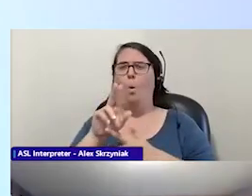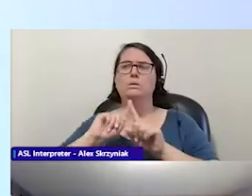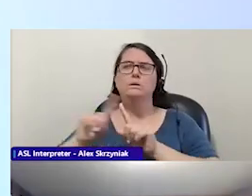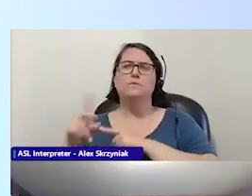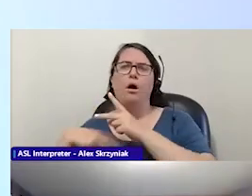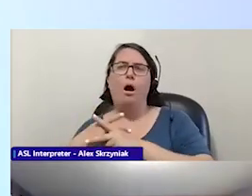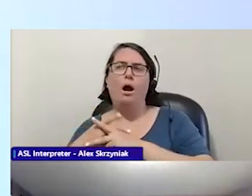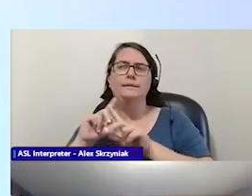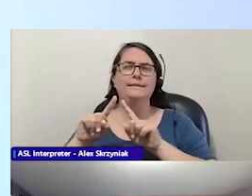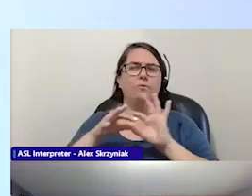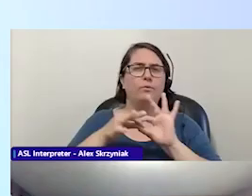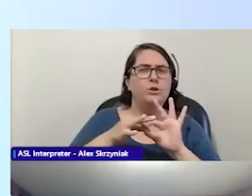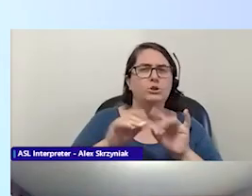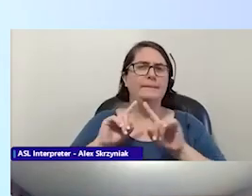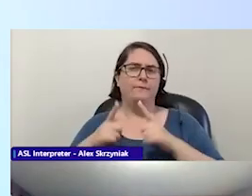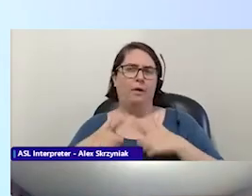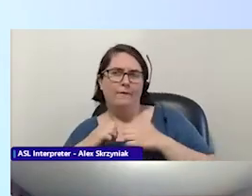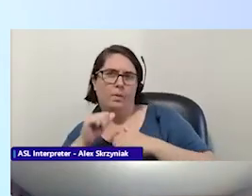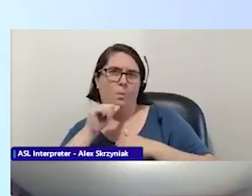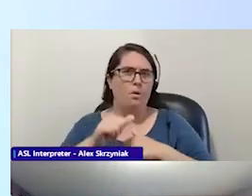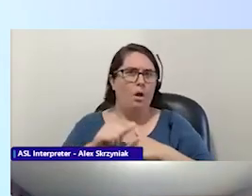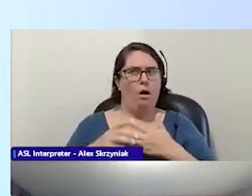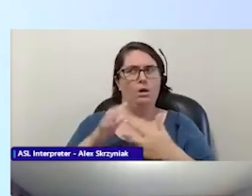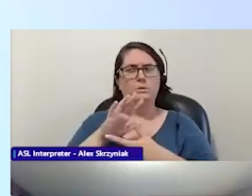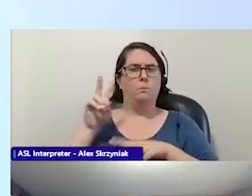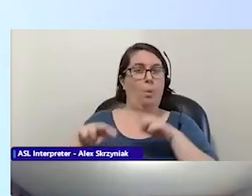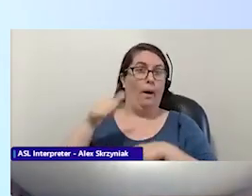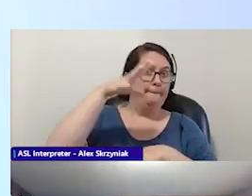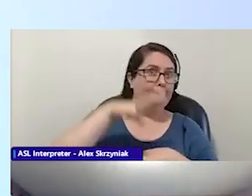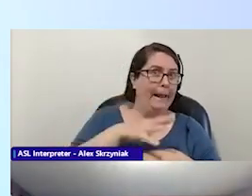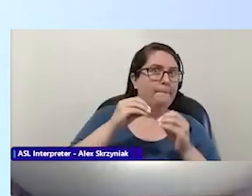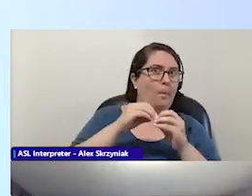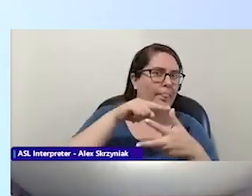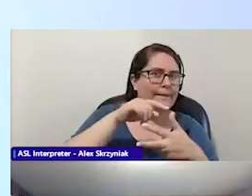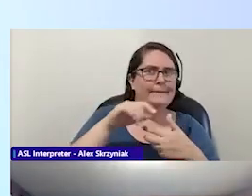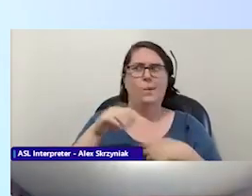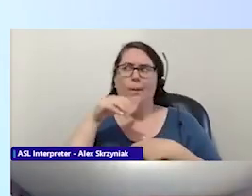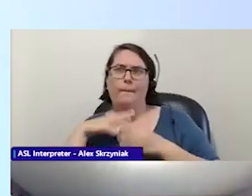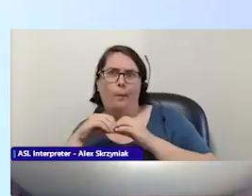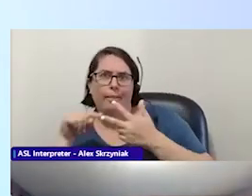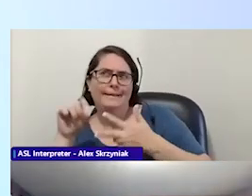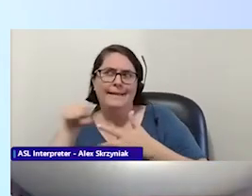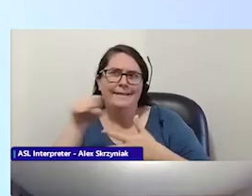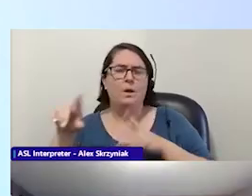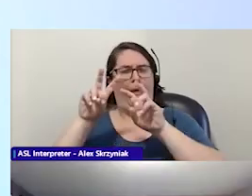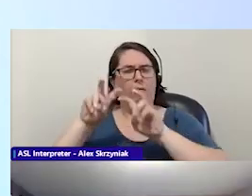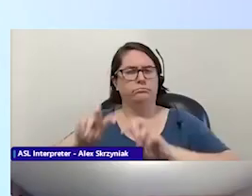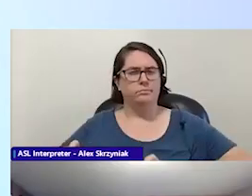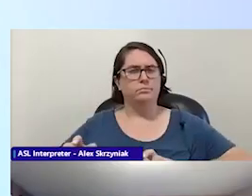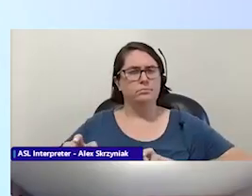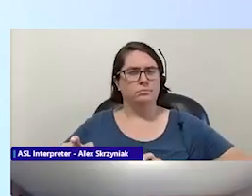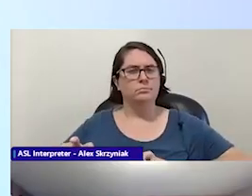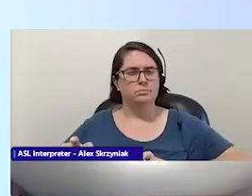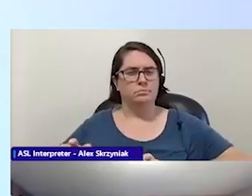groups to see if people who are abused, who are heterosexual, men or